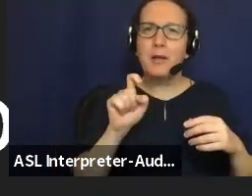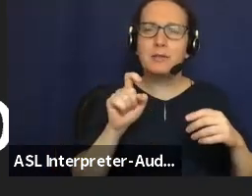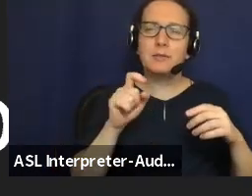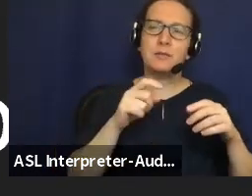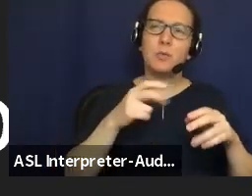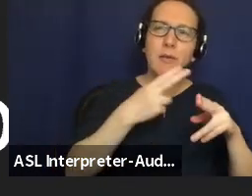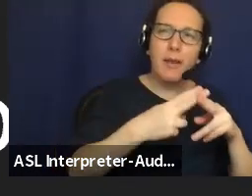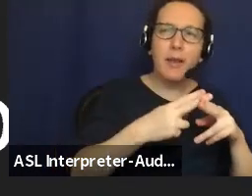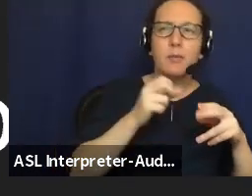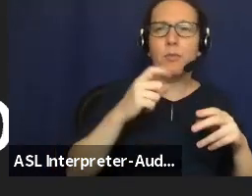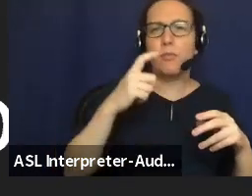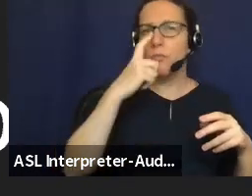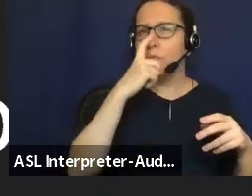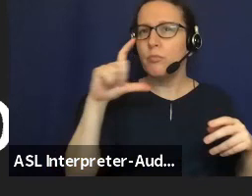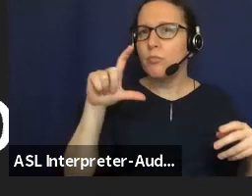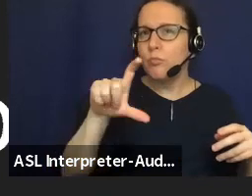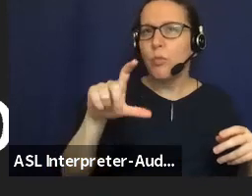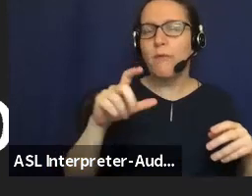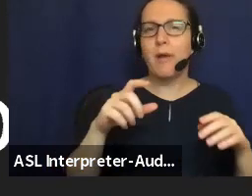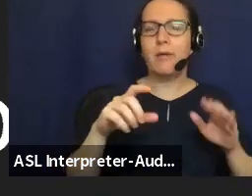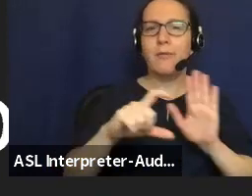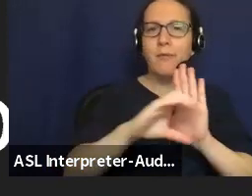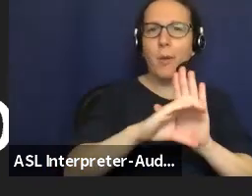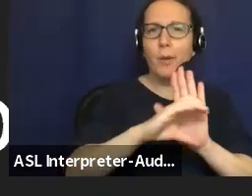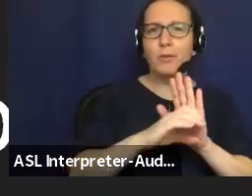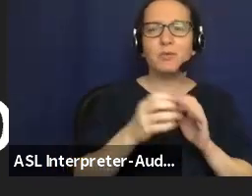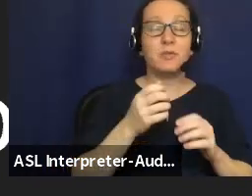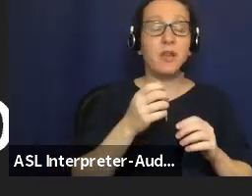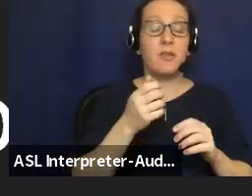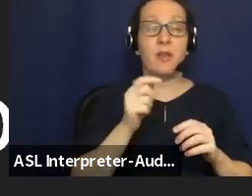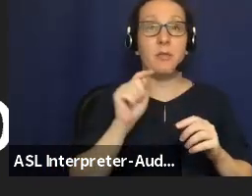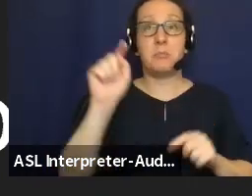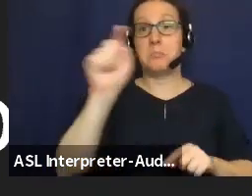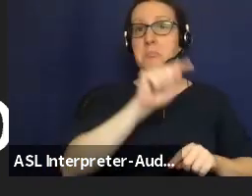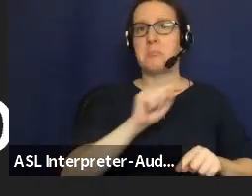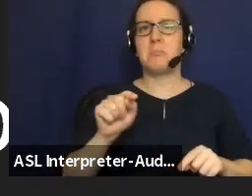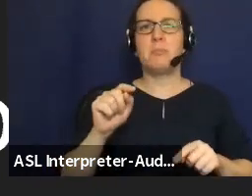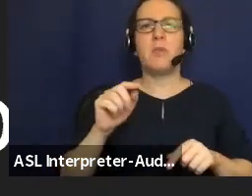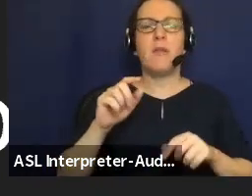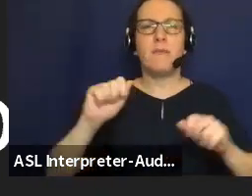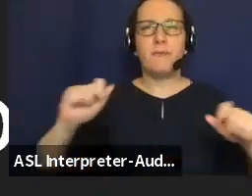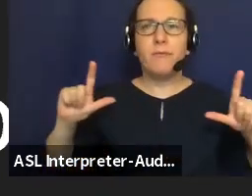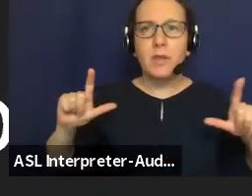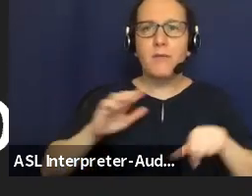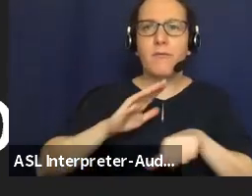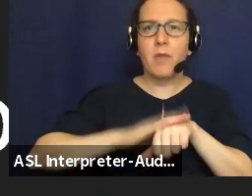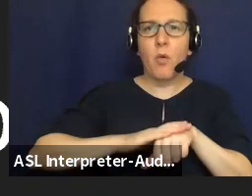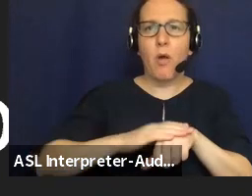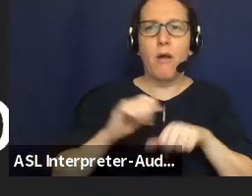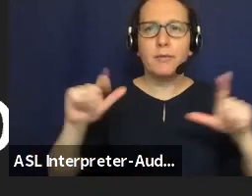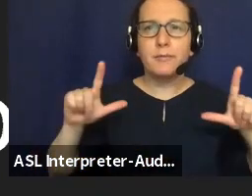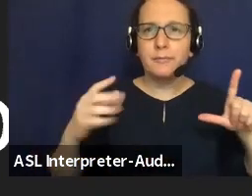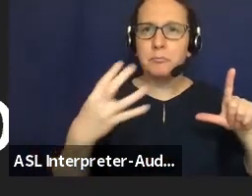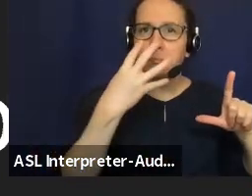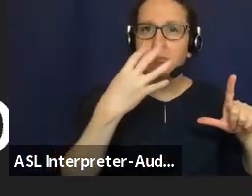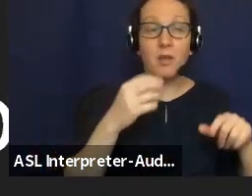photos in the box and a few videos that are on. There's a lot of clutter on the image on the left, and it